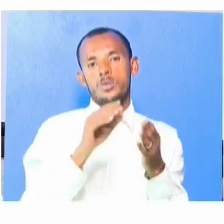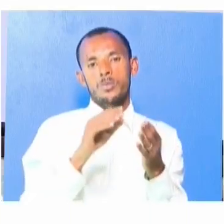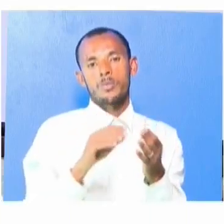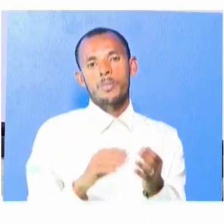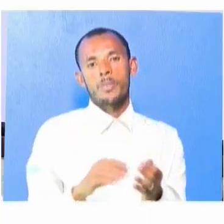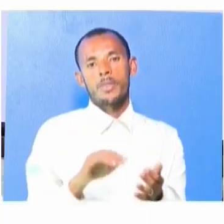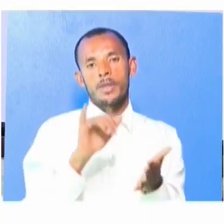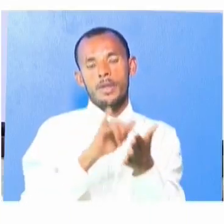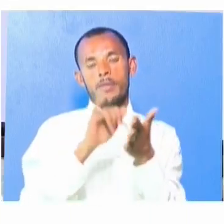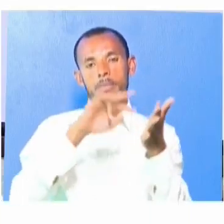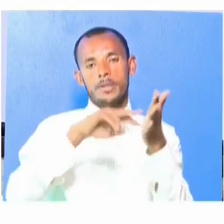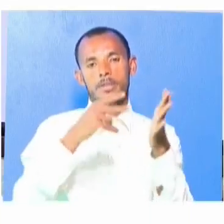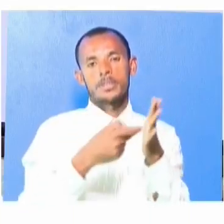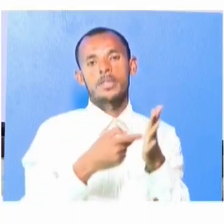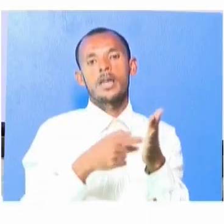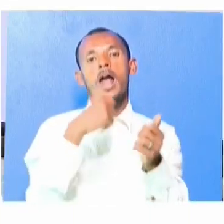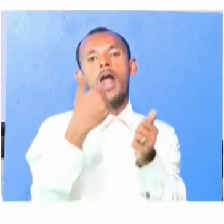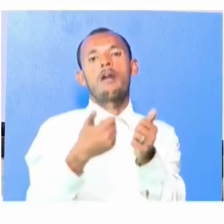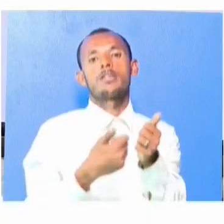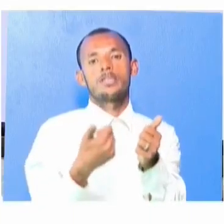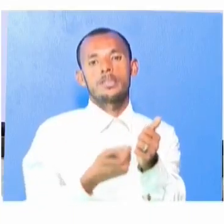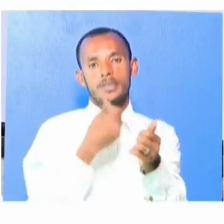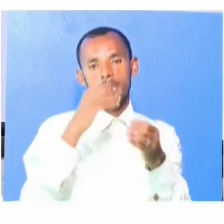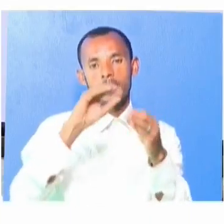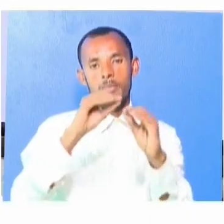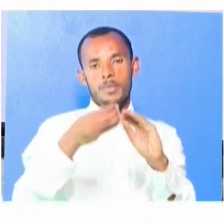this means arranging numbers